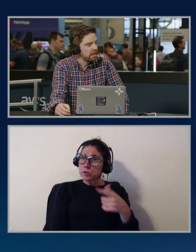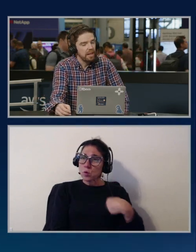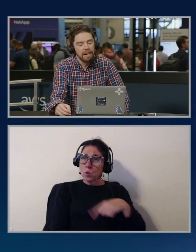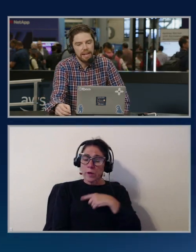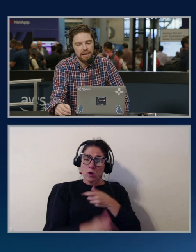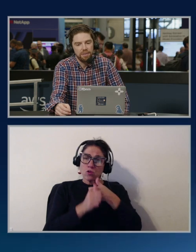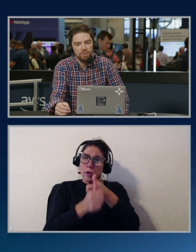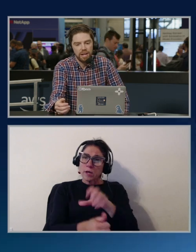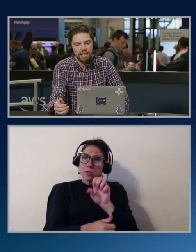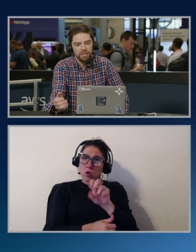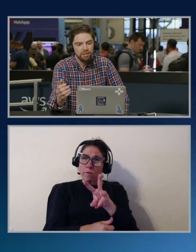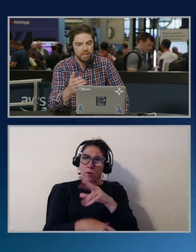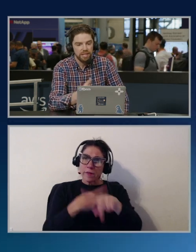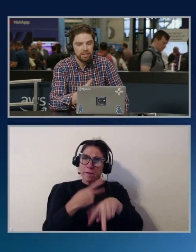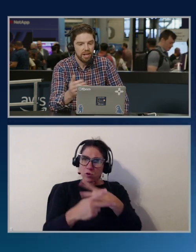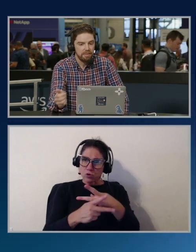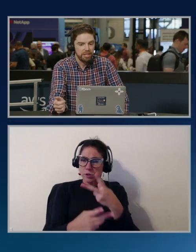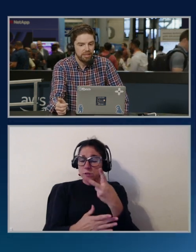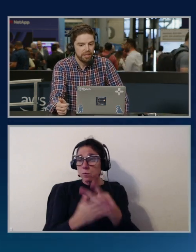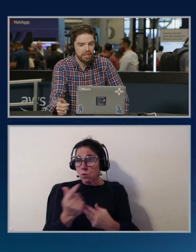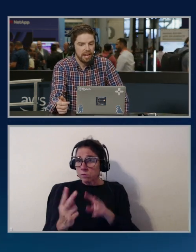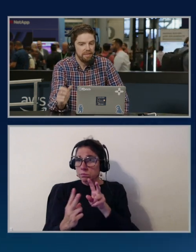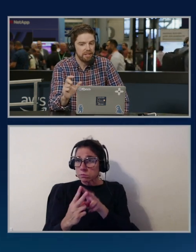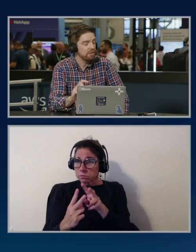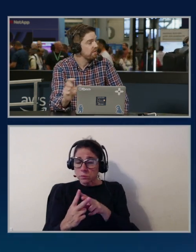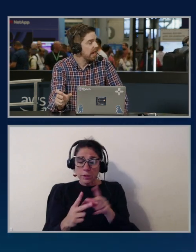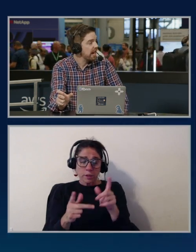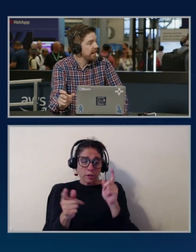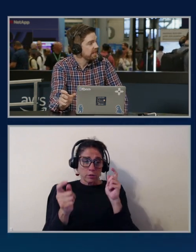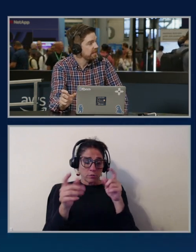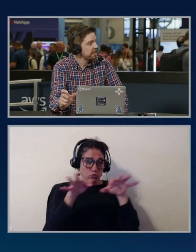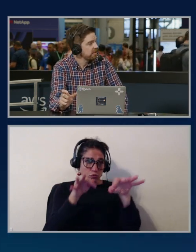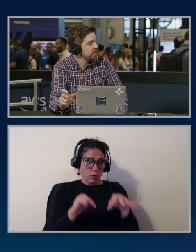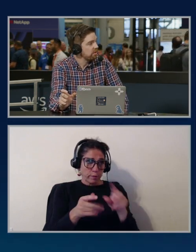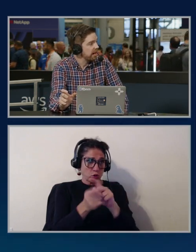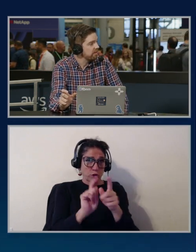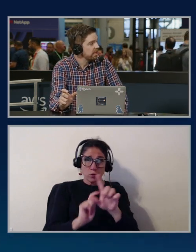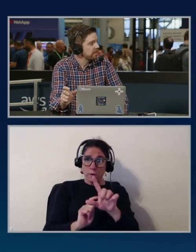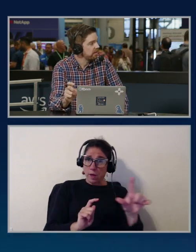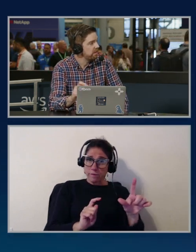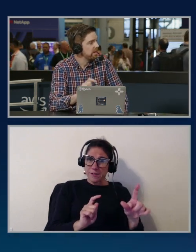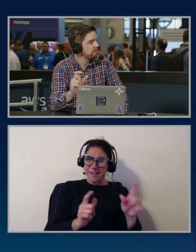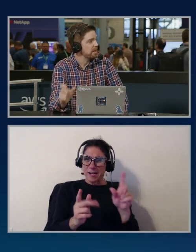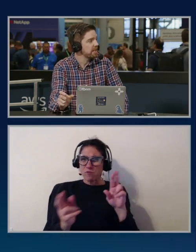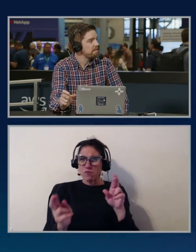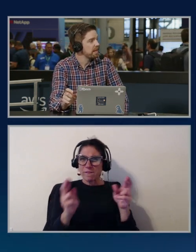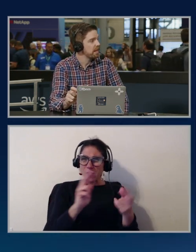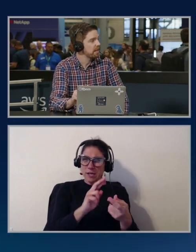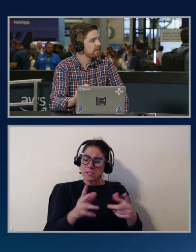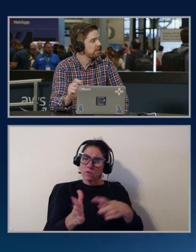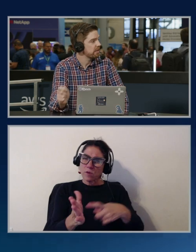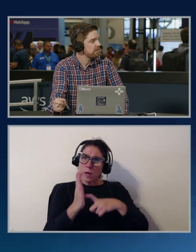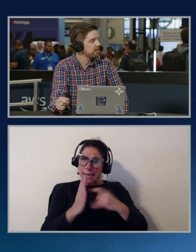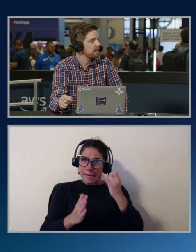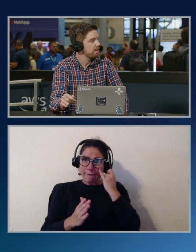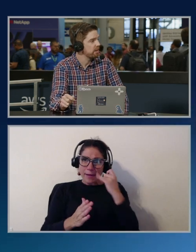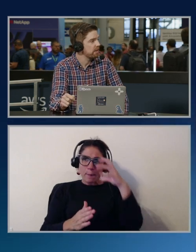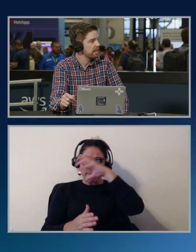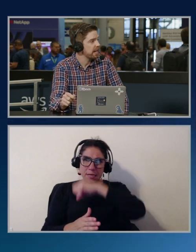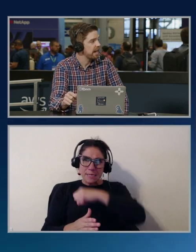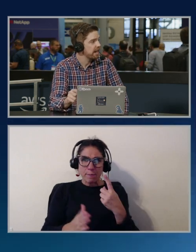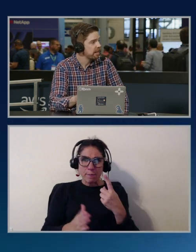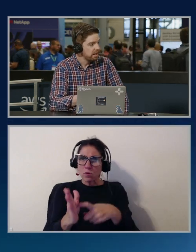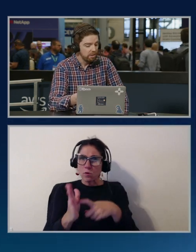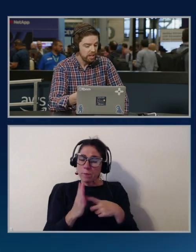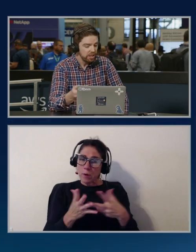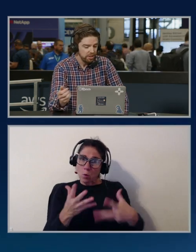versions. If we wanted to, we could describe a change on the left and revise the requirement. So if it missed something or there was a requirement we wanted